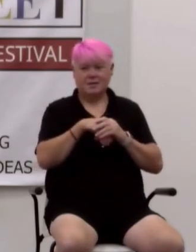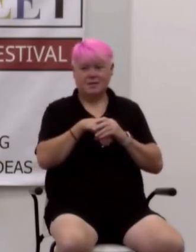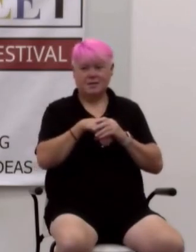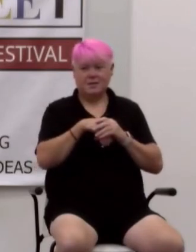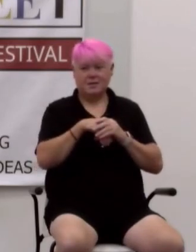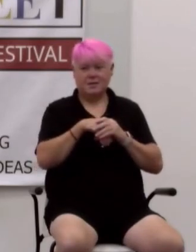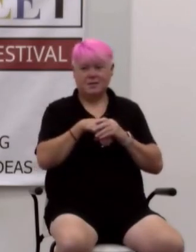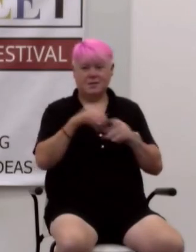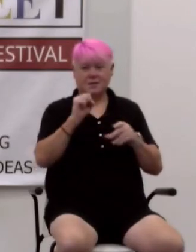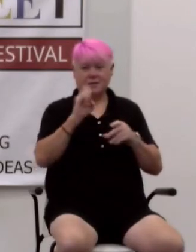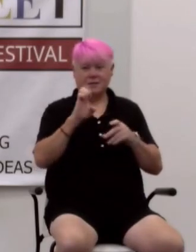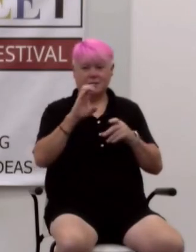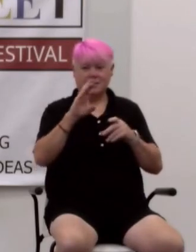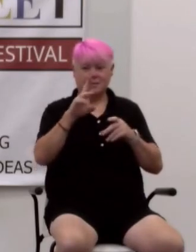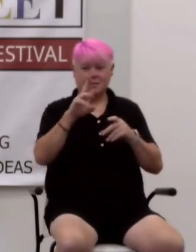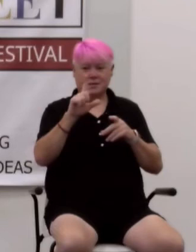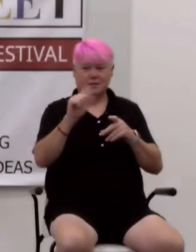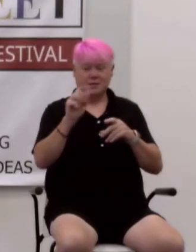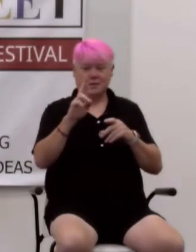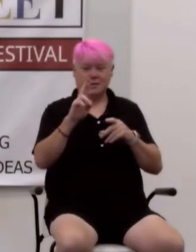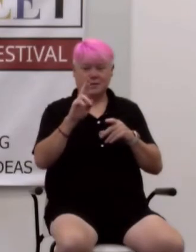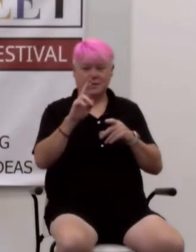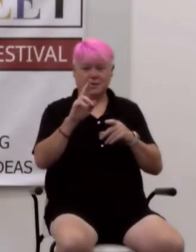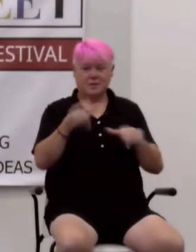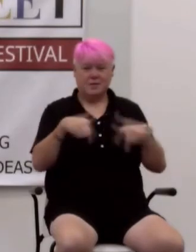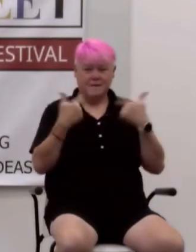secular life is Amelia Claude.